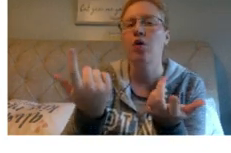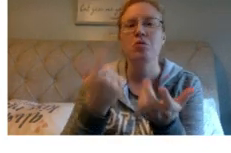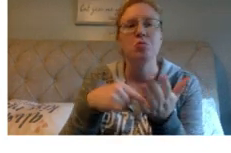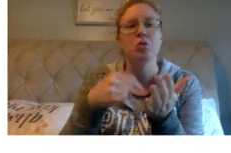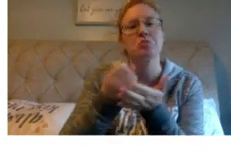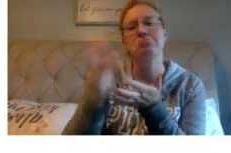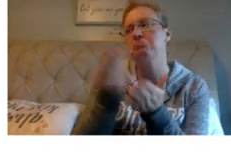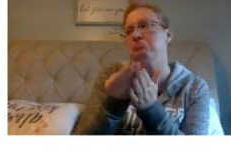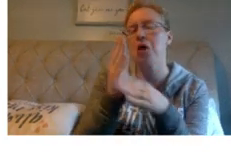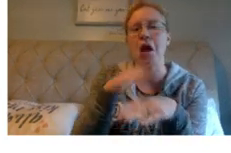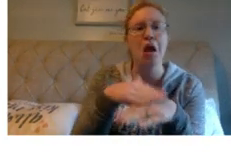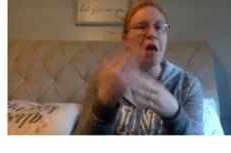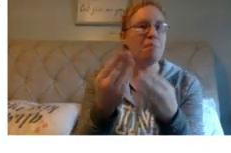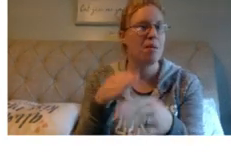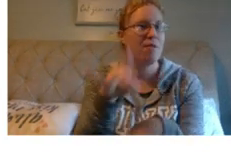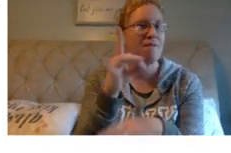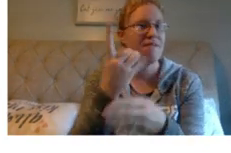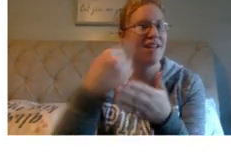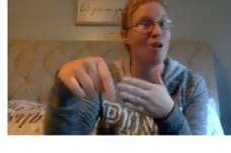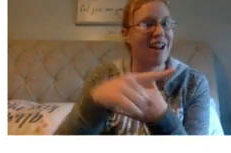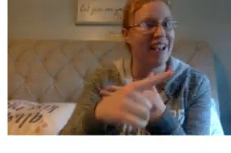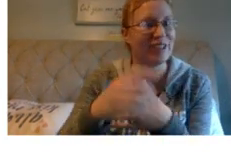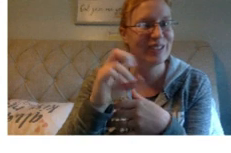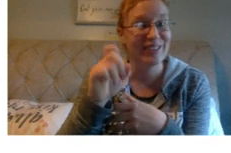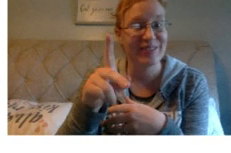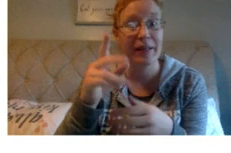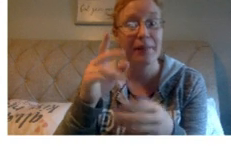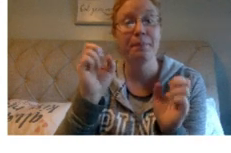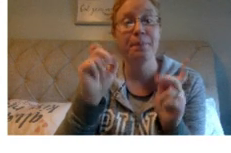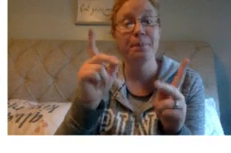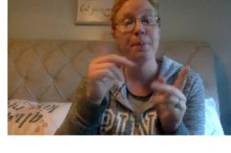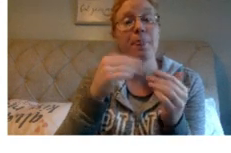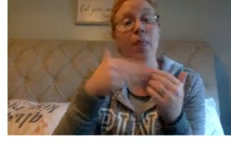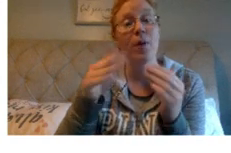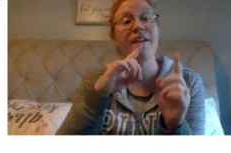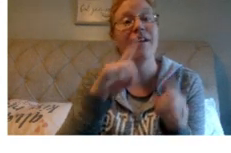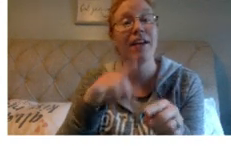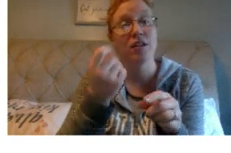her money on? Maybe we'll find out next week. All right, guys, go ahead and